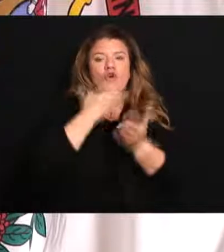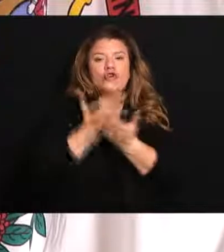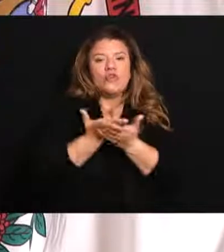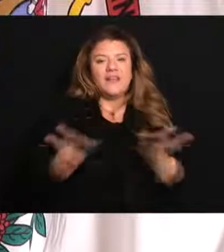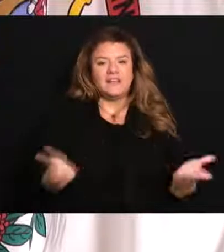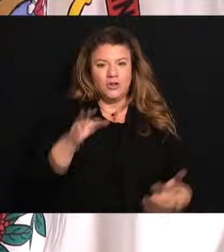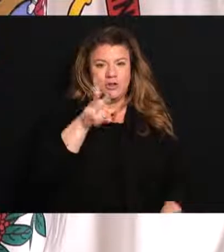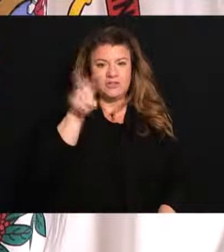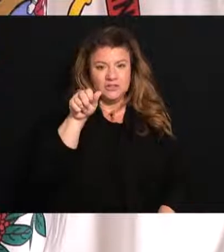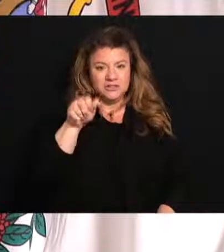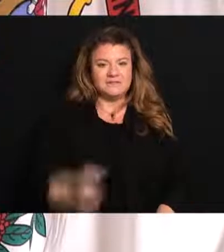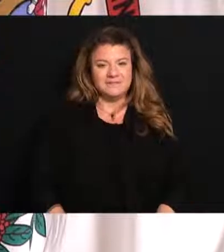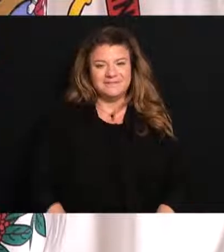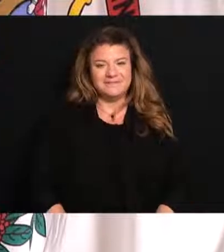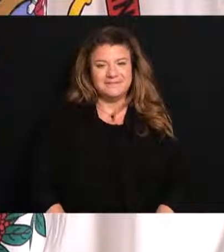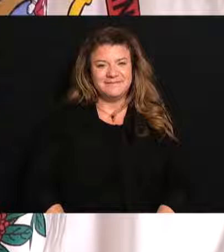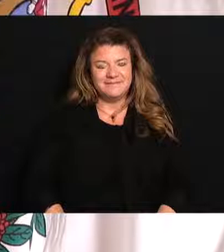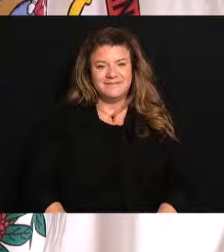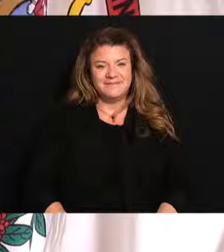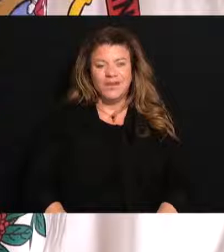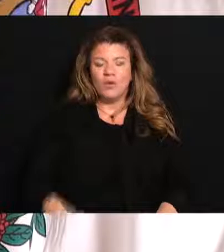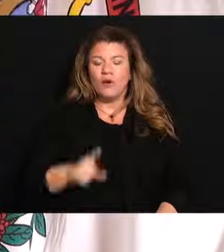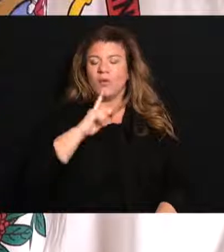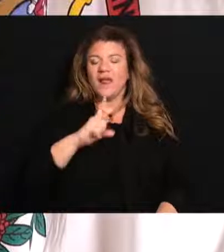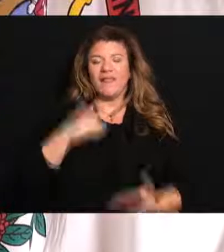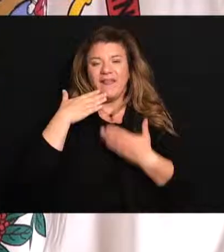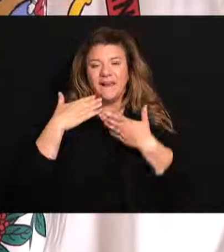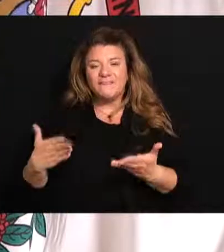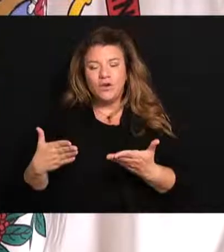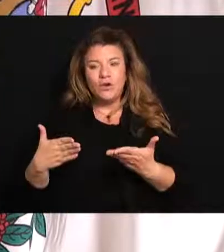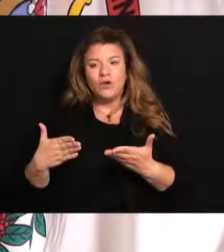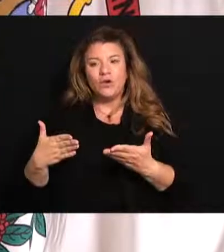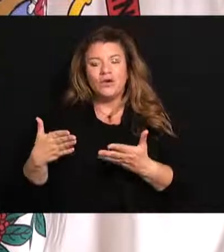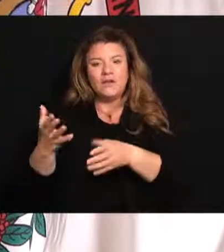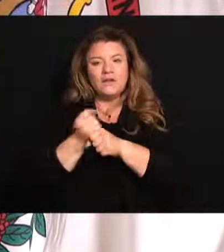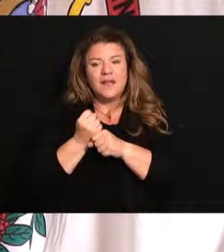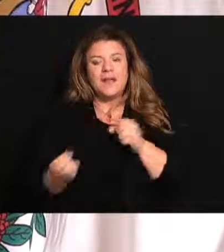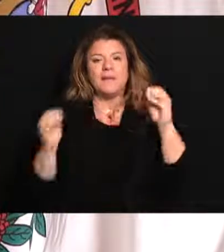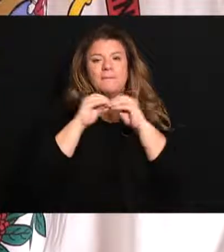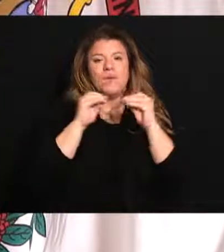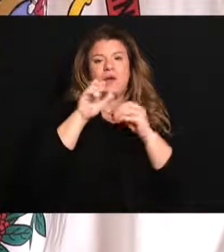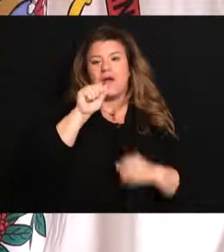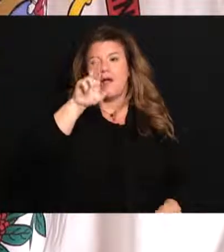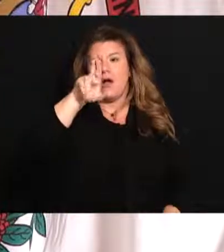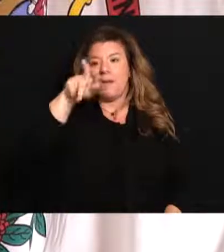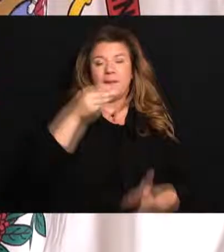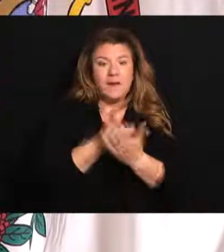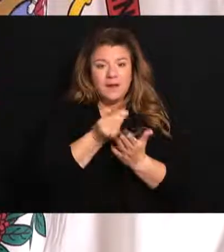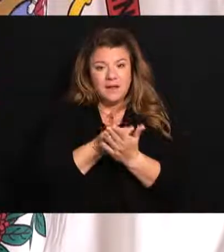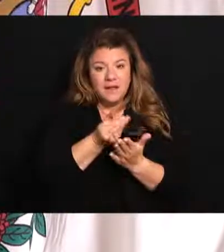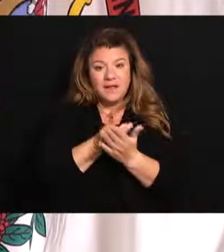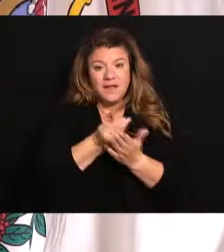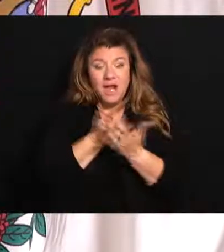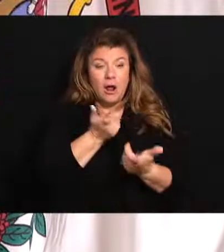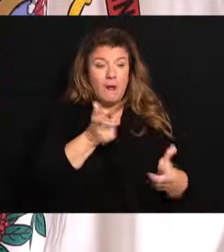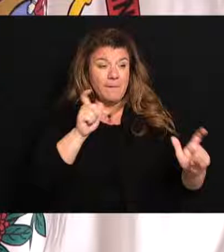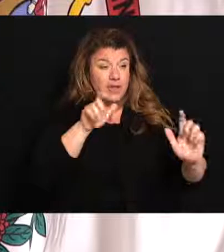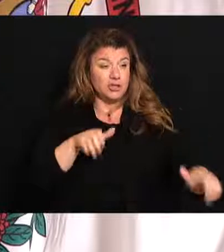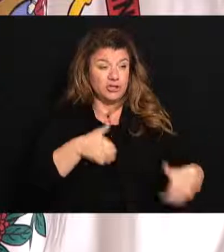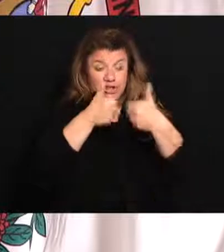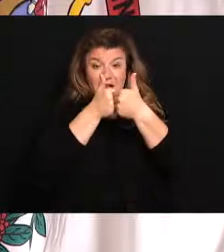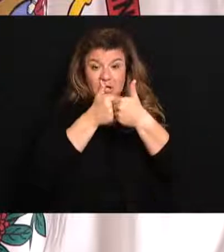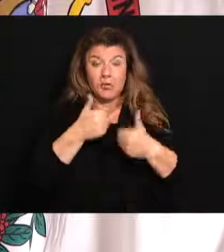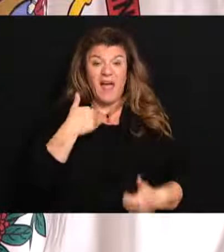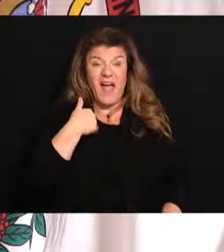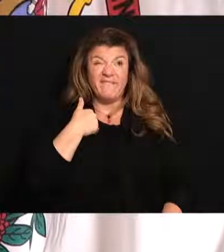Virginia. We're grateful to get another tranche of the ARP money, and the biggest challenge we have, and